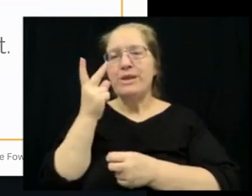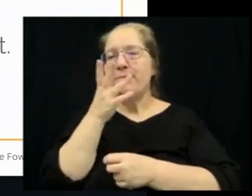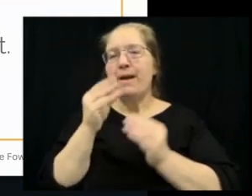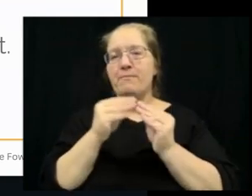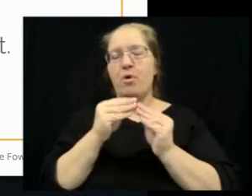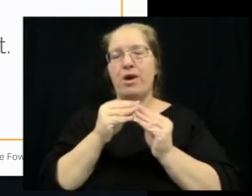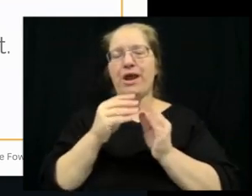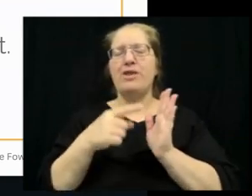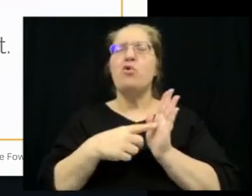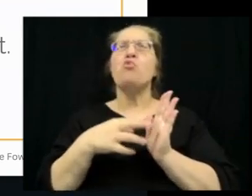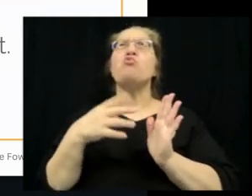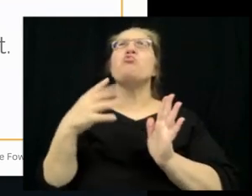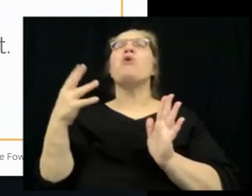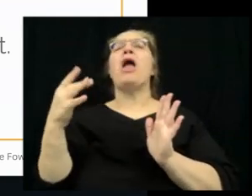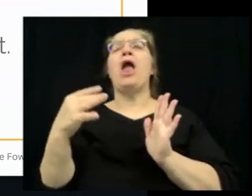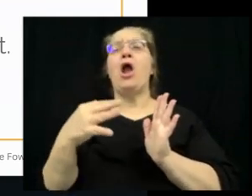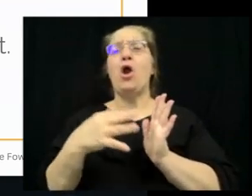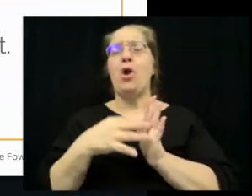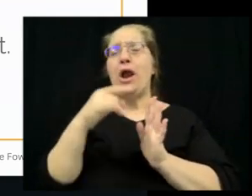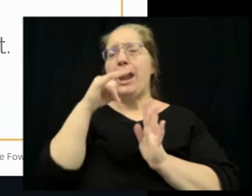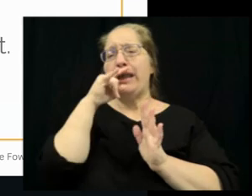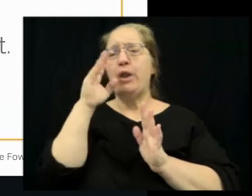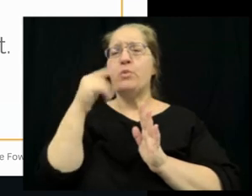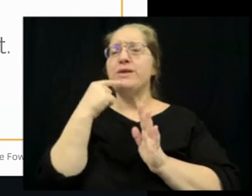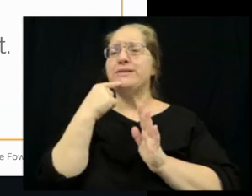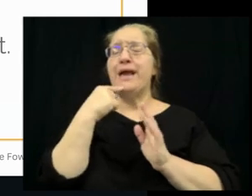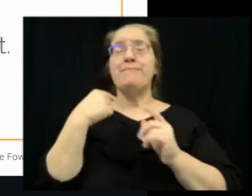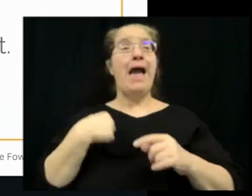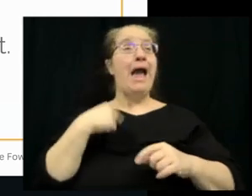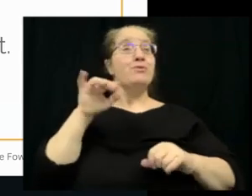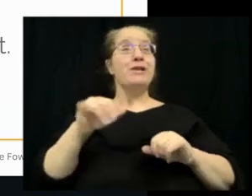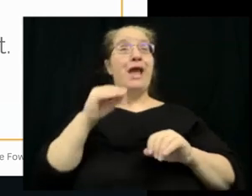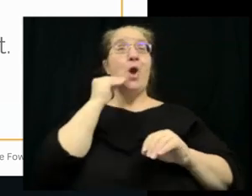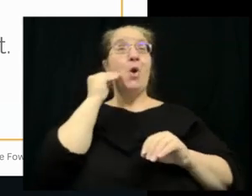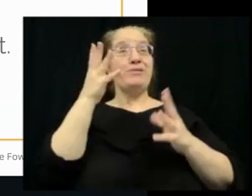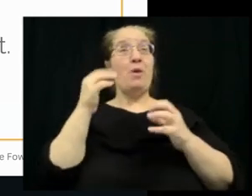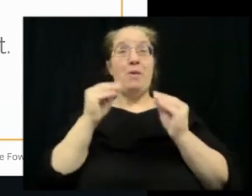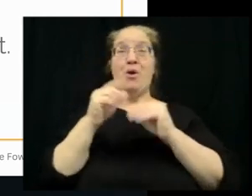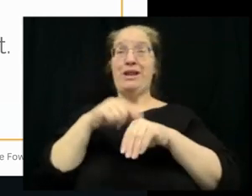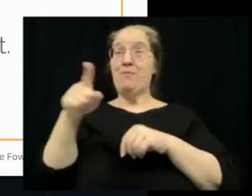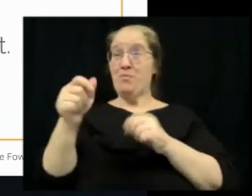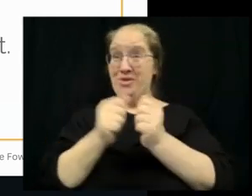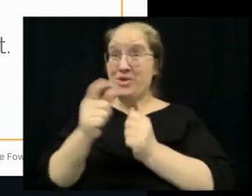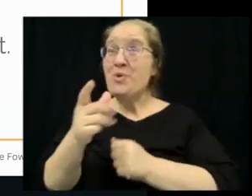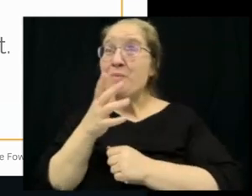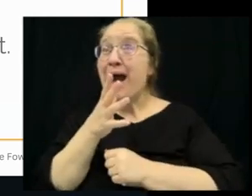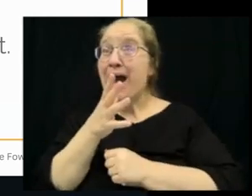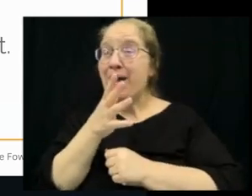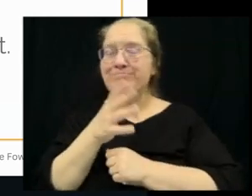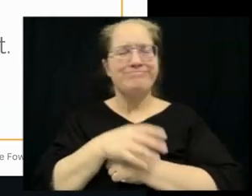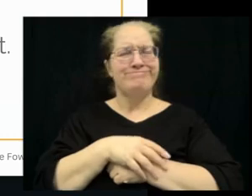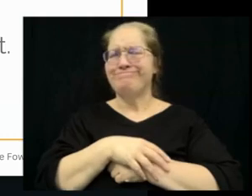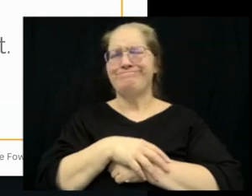for a child to say, oh, I want to stay home because I want to spend more time with you, Mom. That's not how our